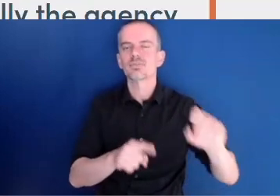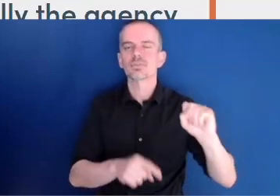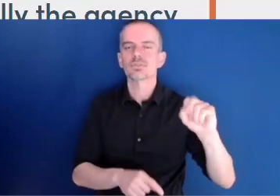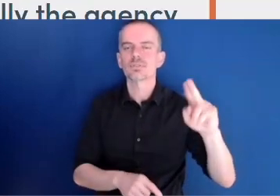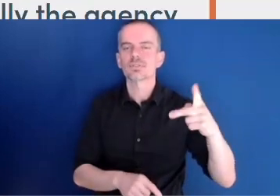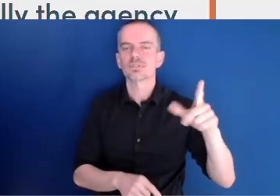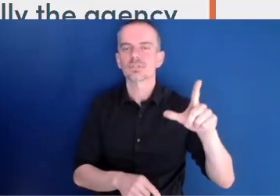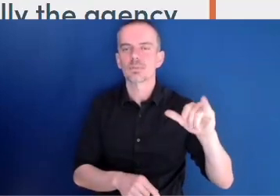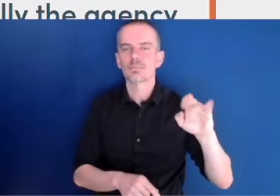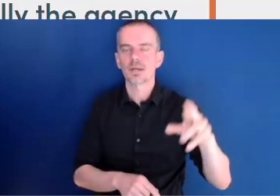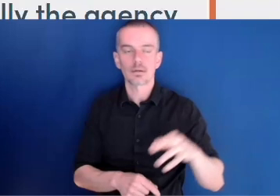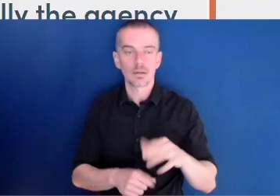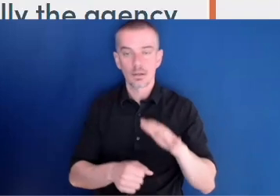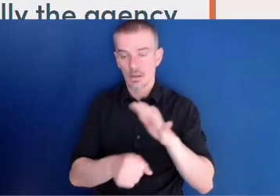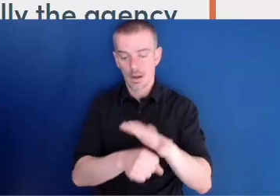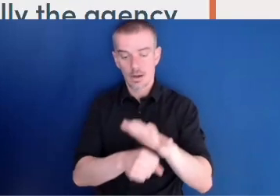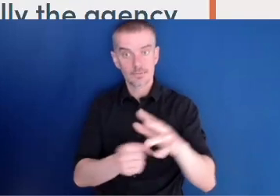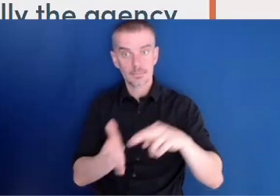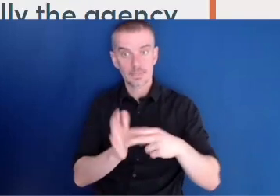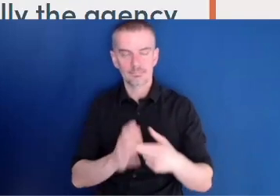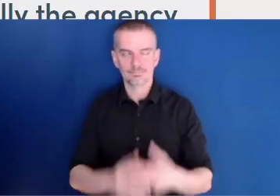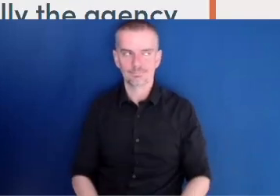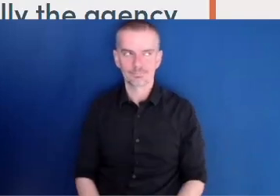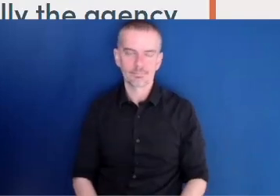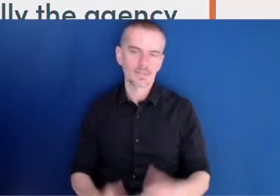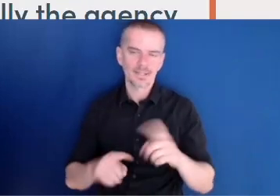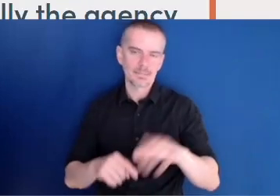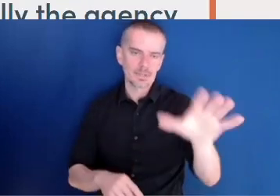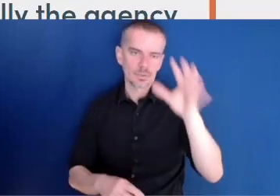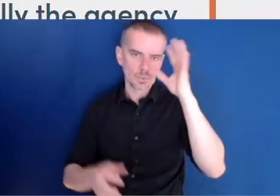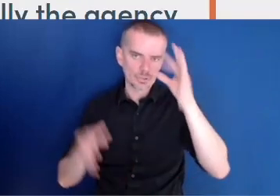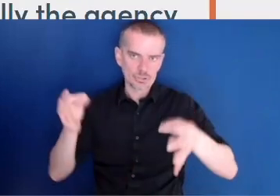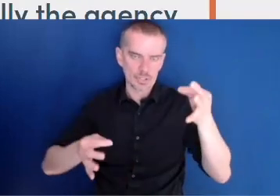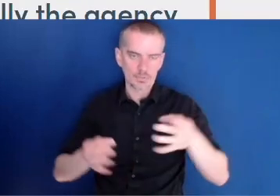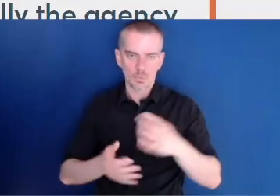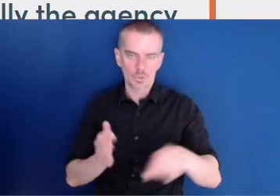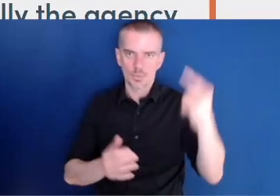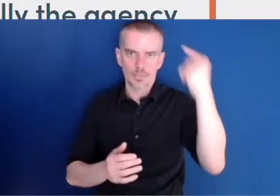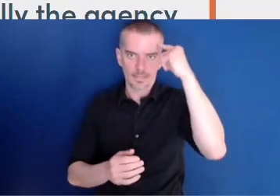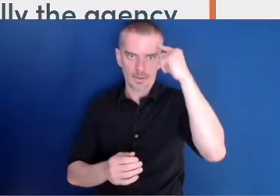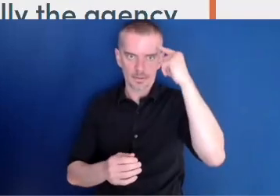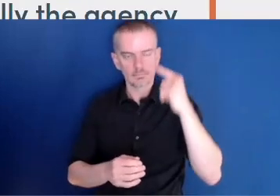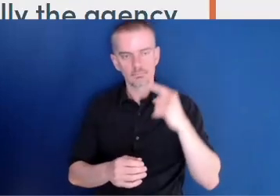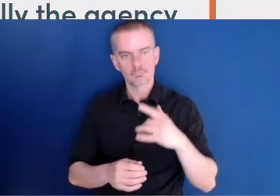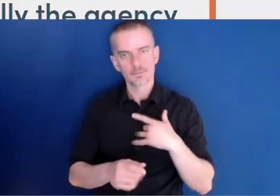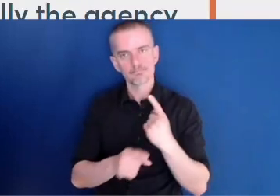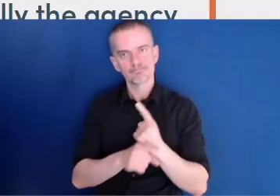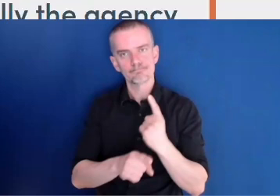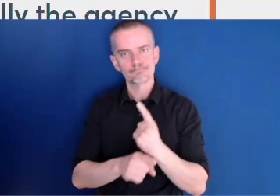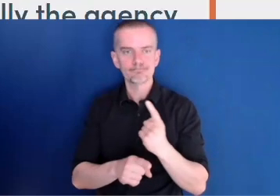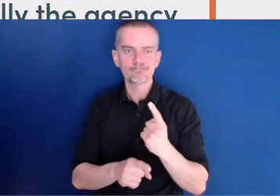sufficient? That's kind of going to be dependent on your judgment and what you deem to be a prudent number